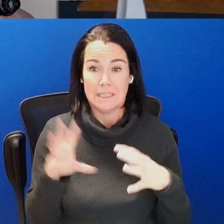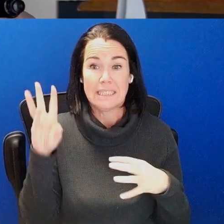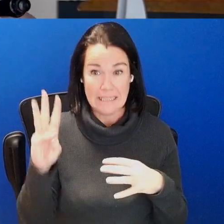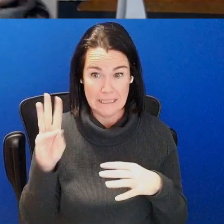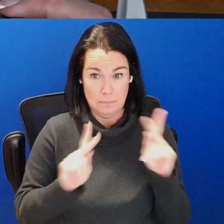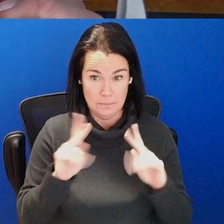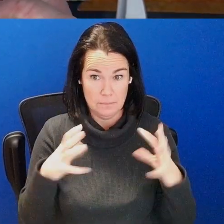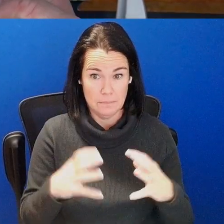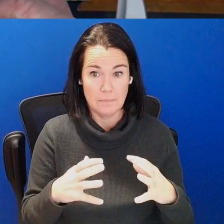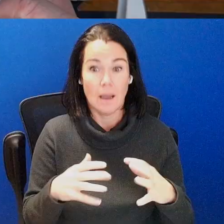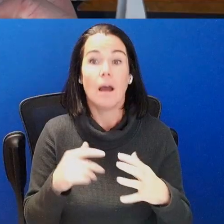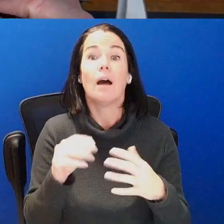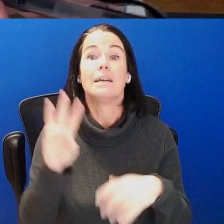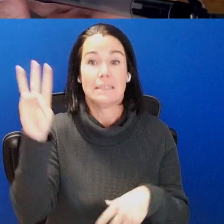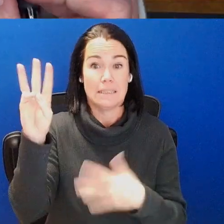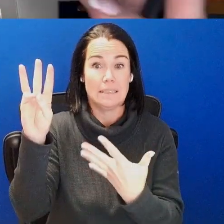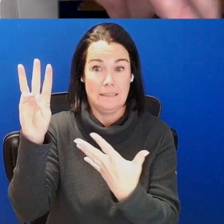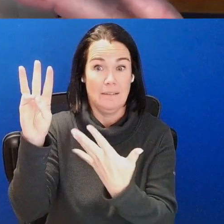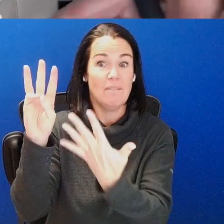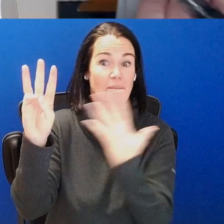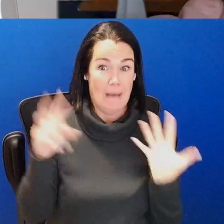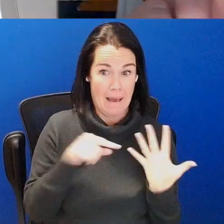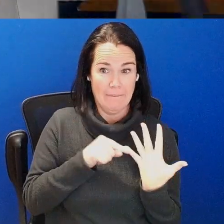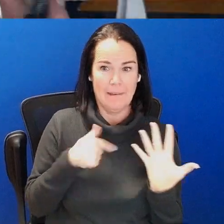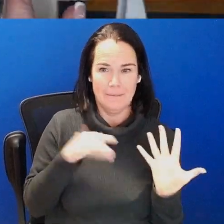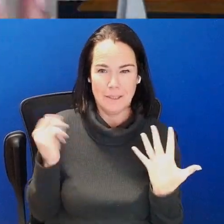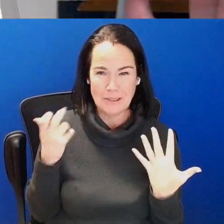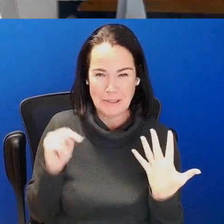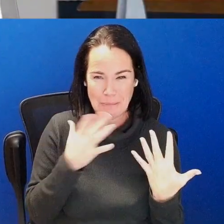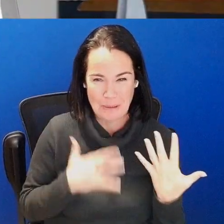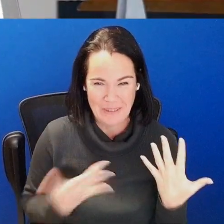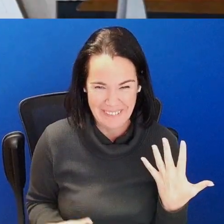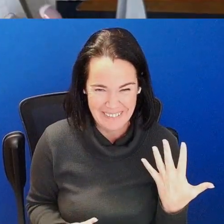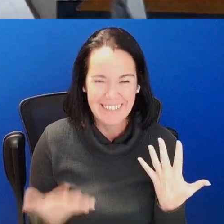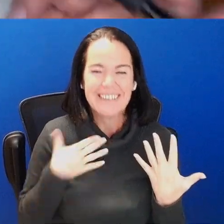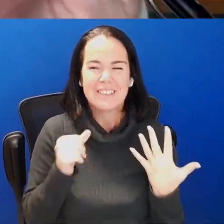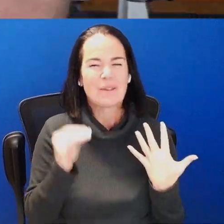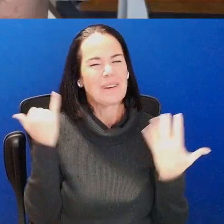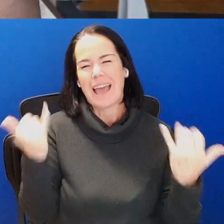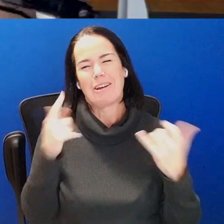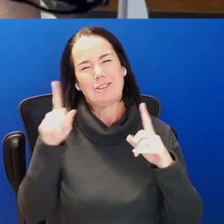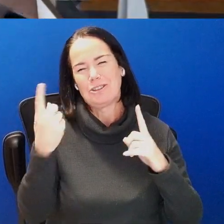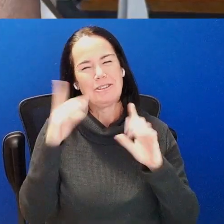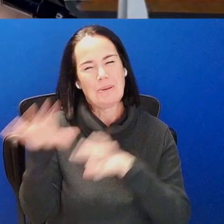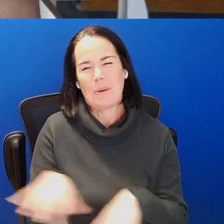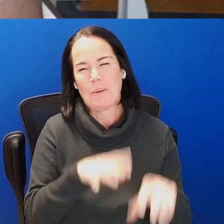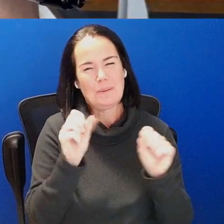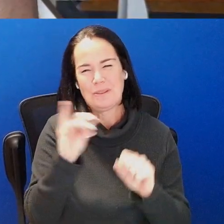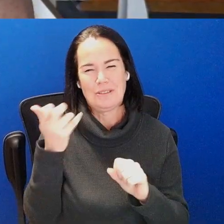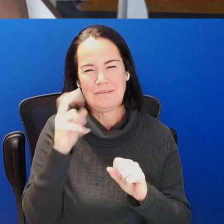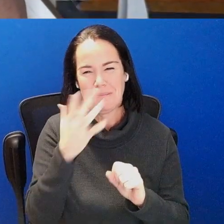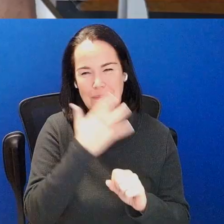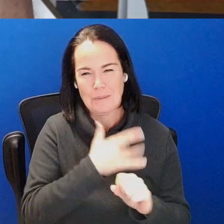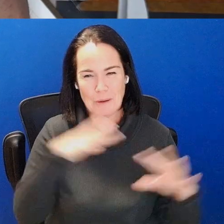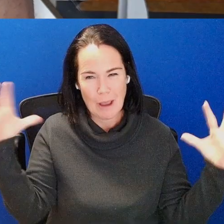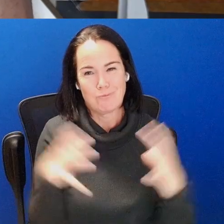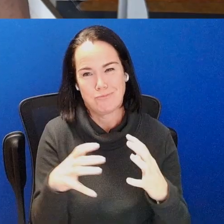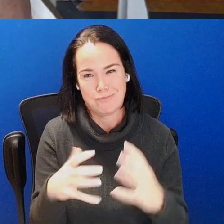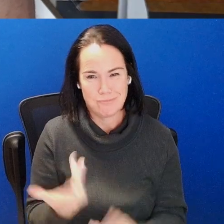So there were 6 of us, and of the 6, 5 of us had January birthdays. So now we're just doing a January birthday.